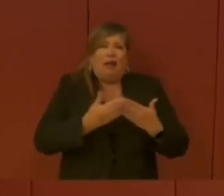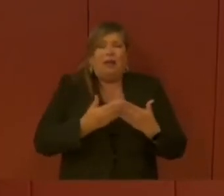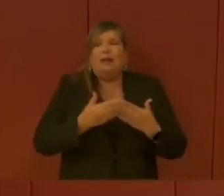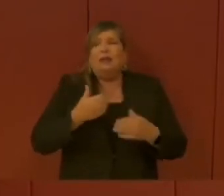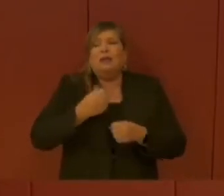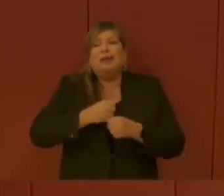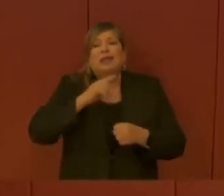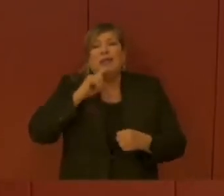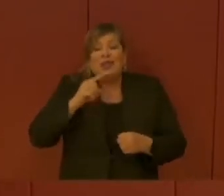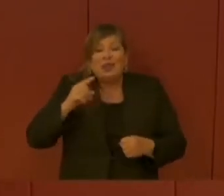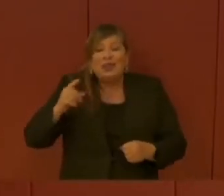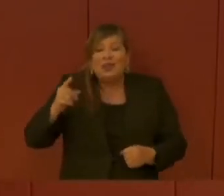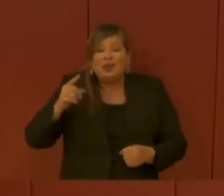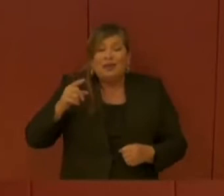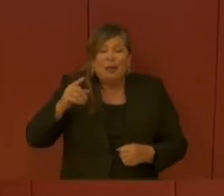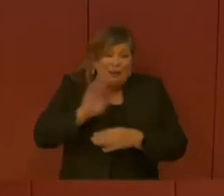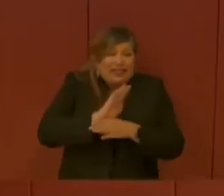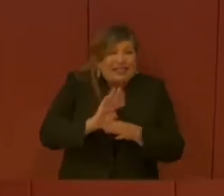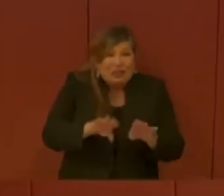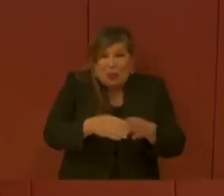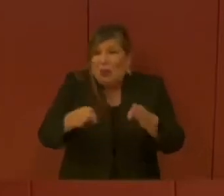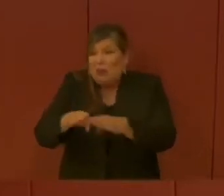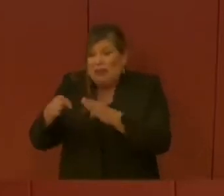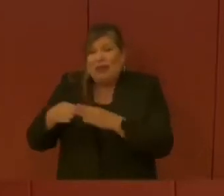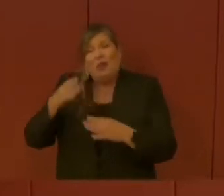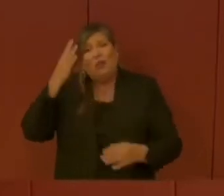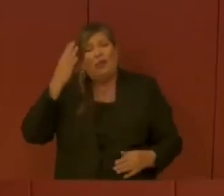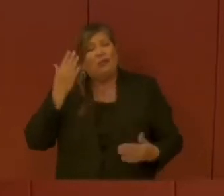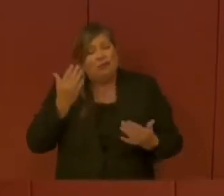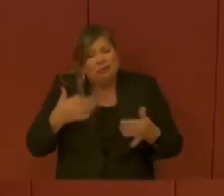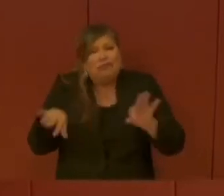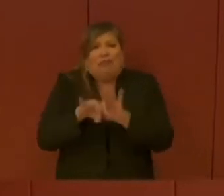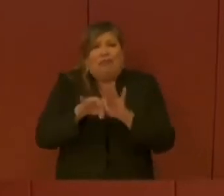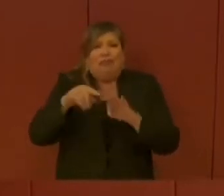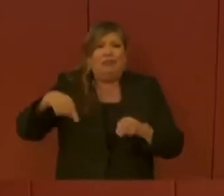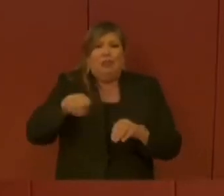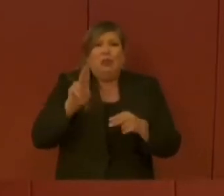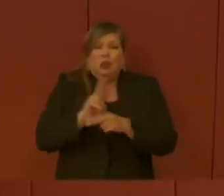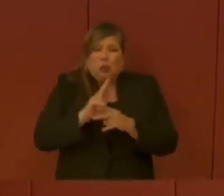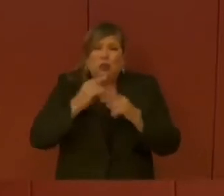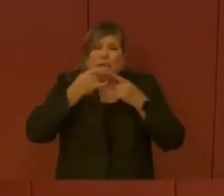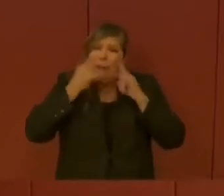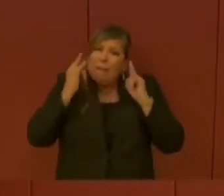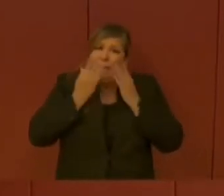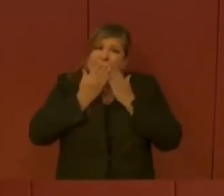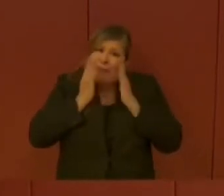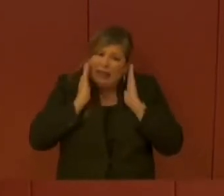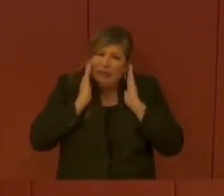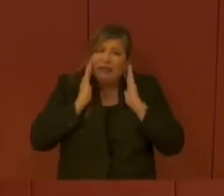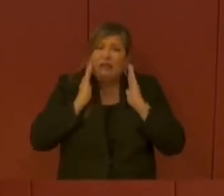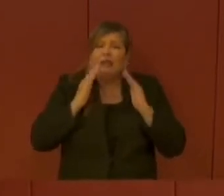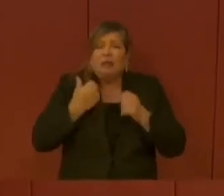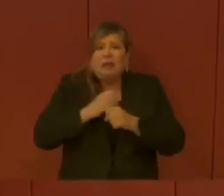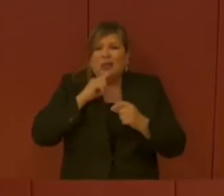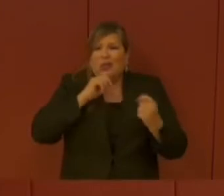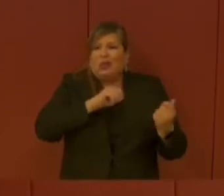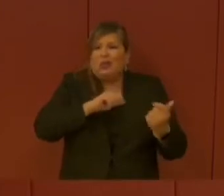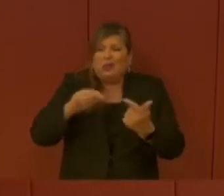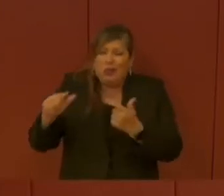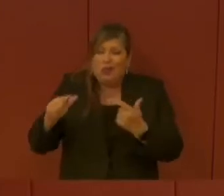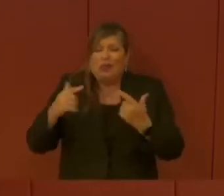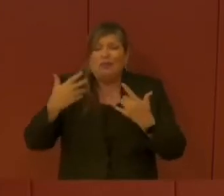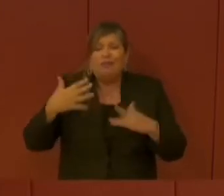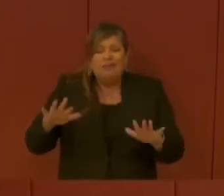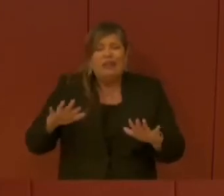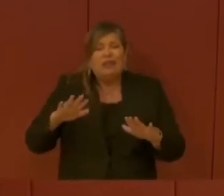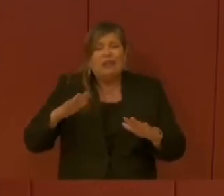wearing is becoming now more essential as we transition to herd immunity and broad access to vaccines. Thank